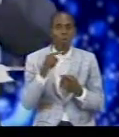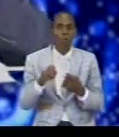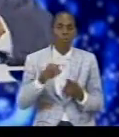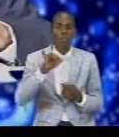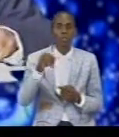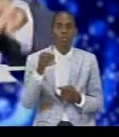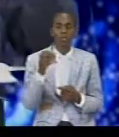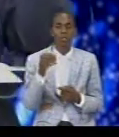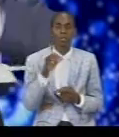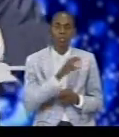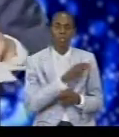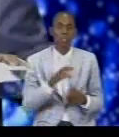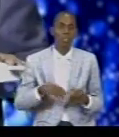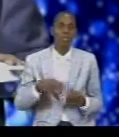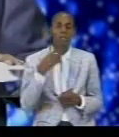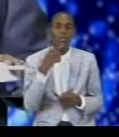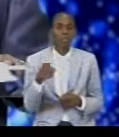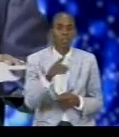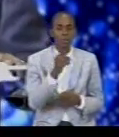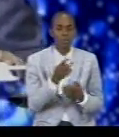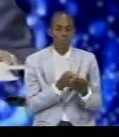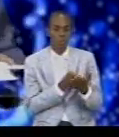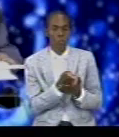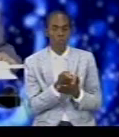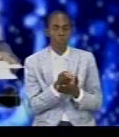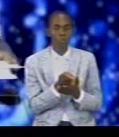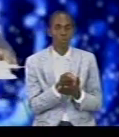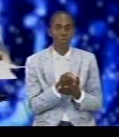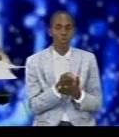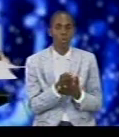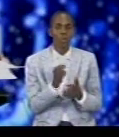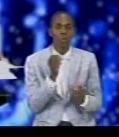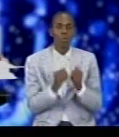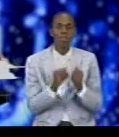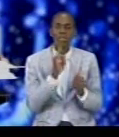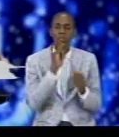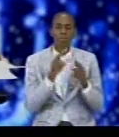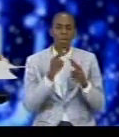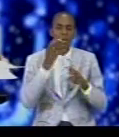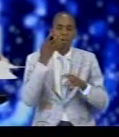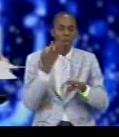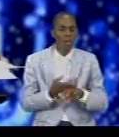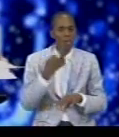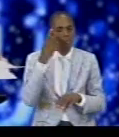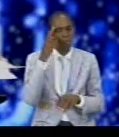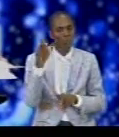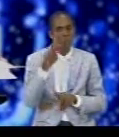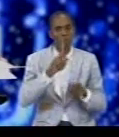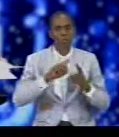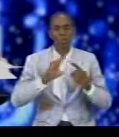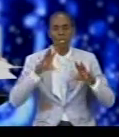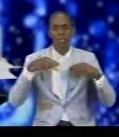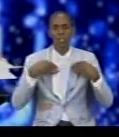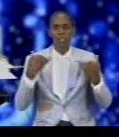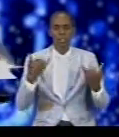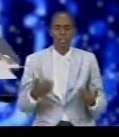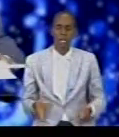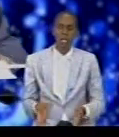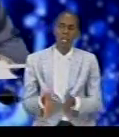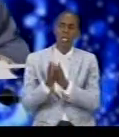when he told them the truth, which is very hard to stomach, they were asking him,